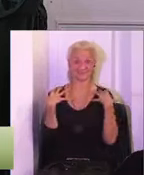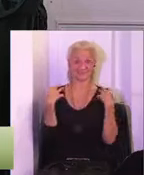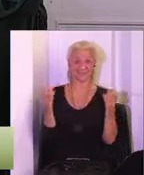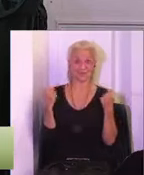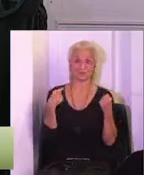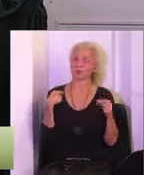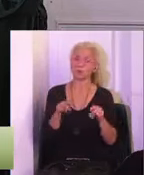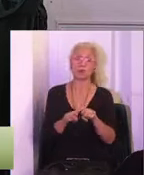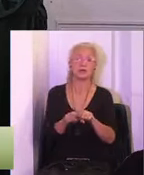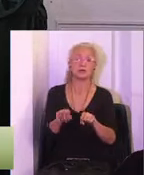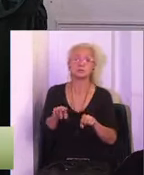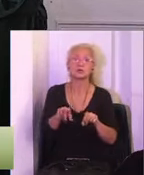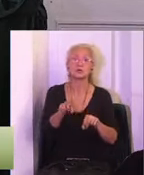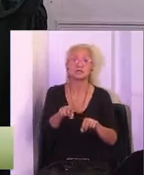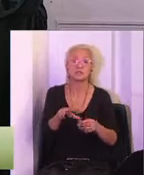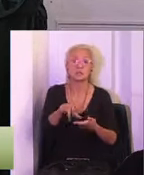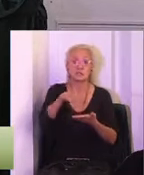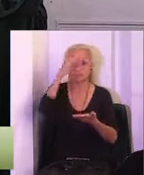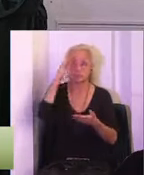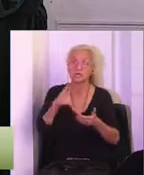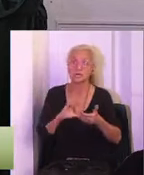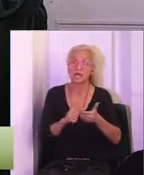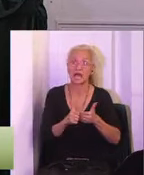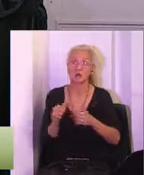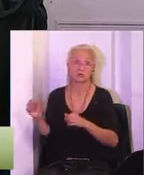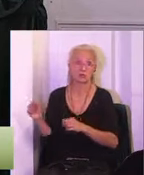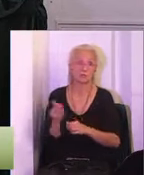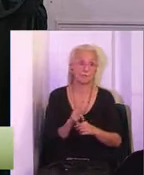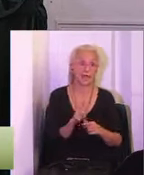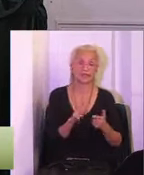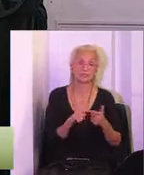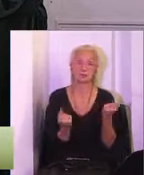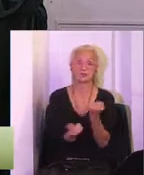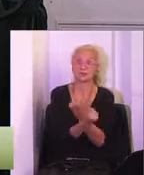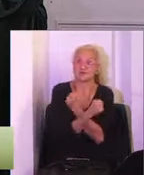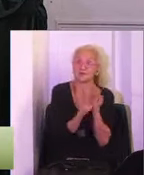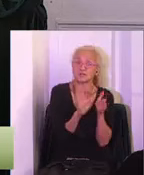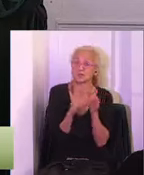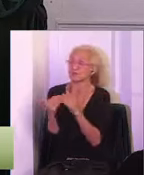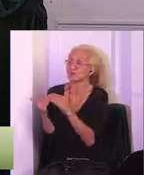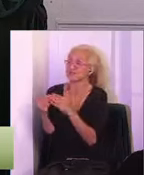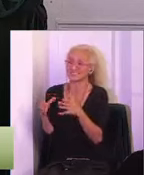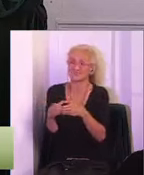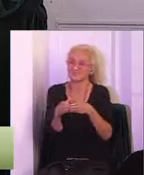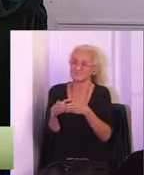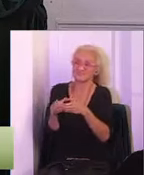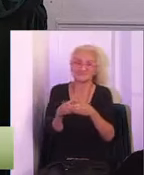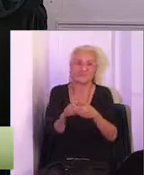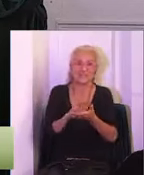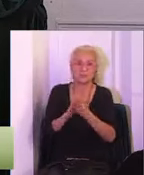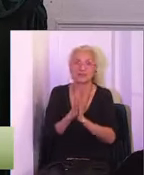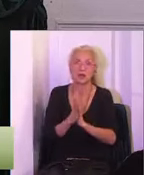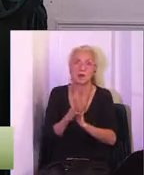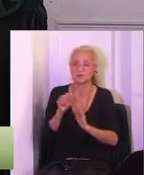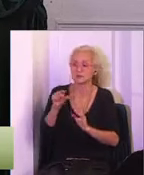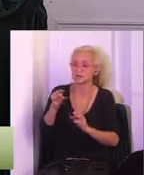We also now need to learn how to return to a loving community and how and to be the gospel of the